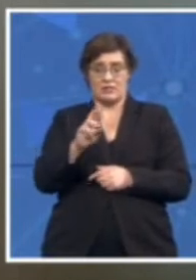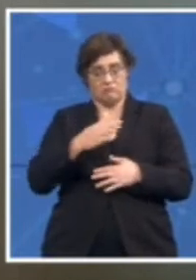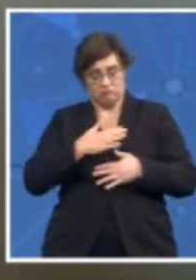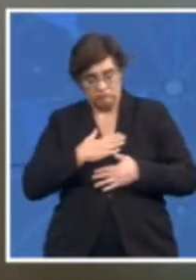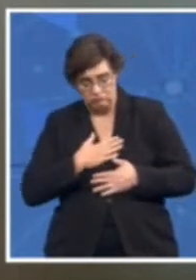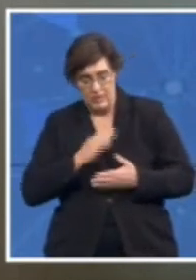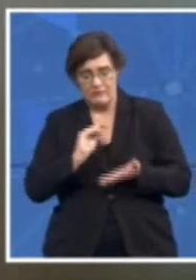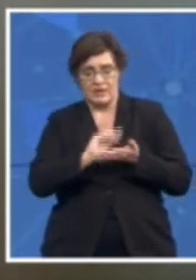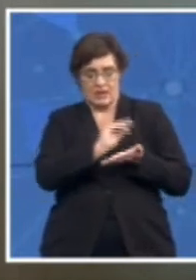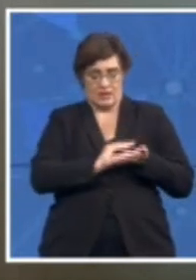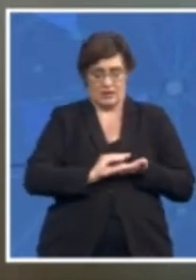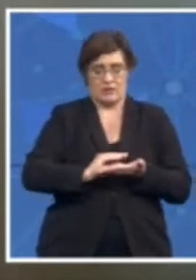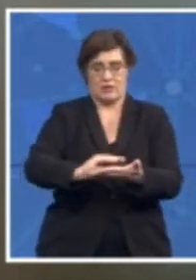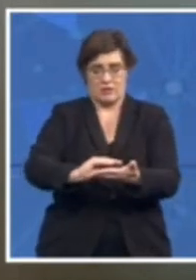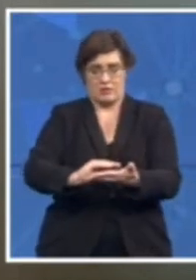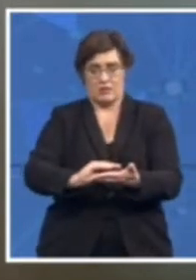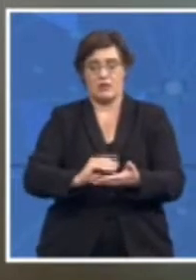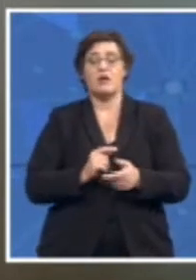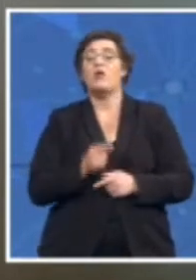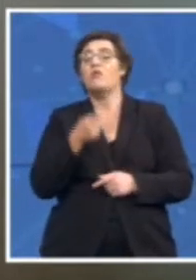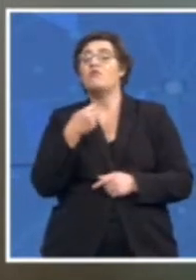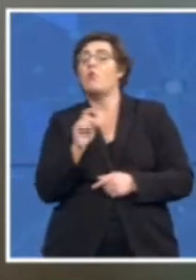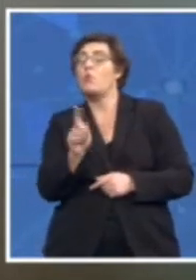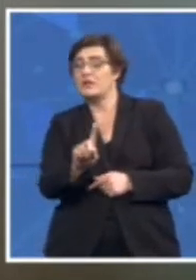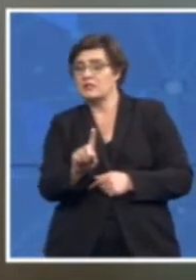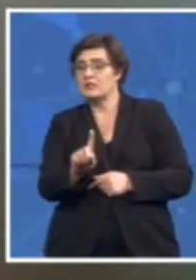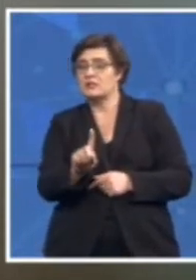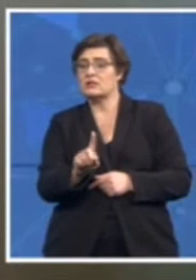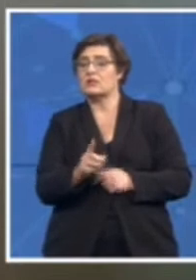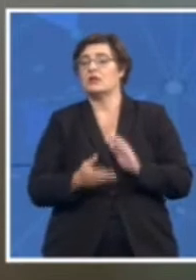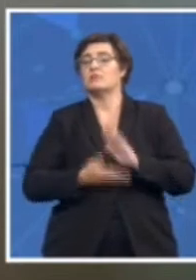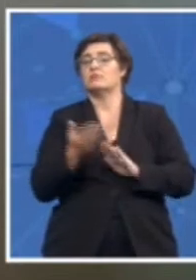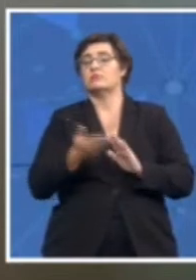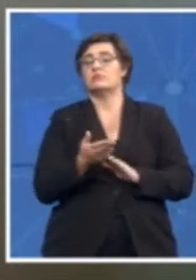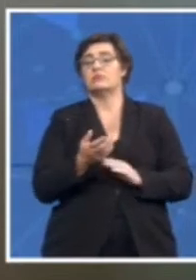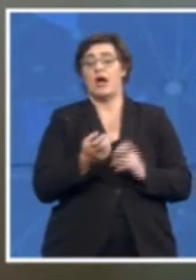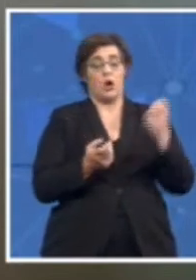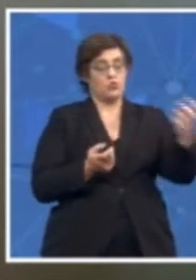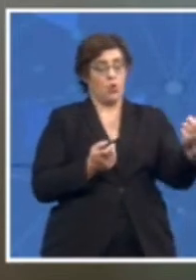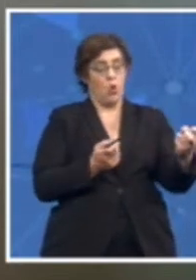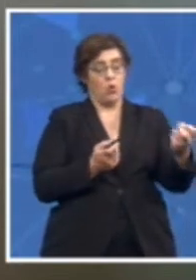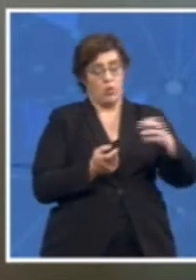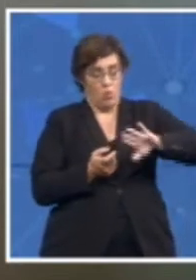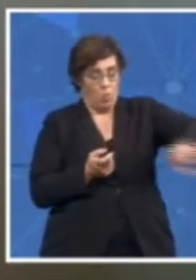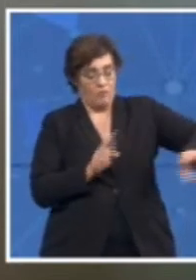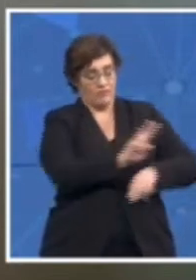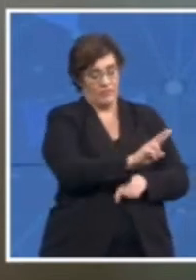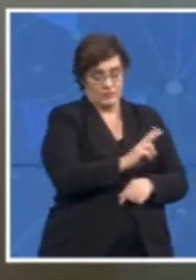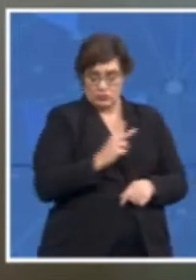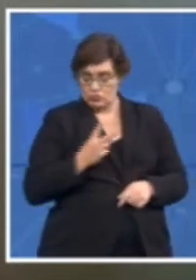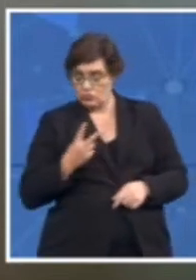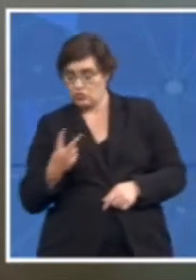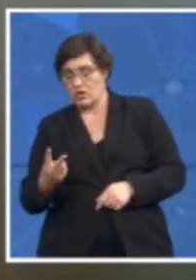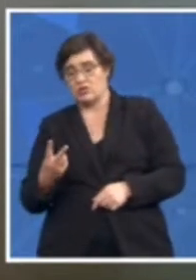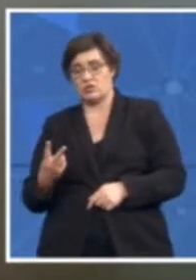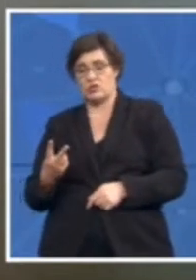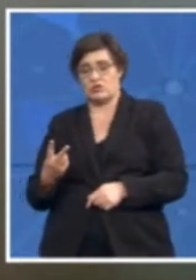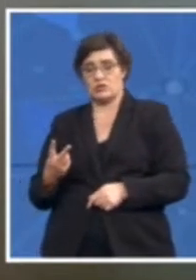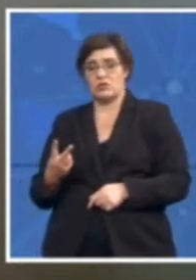the acceleration of the decarbonisation of our economy, with Eskom expected to take the lion's